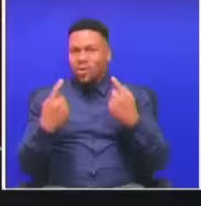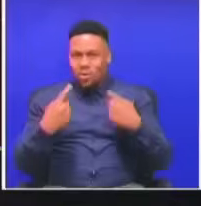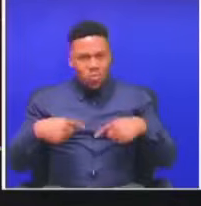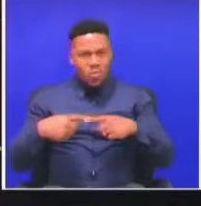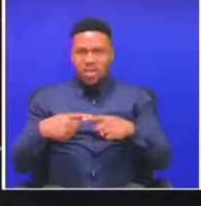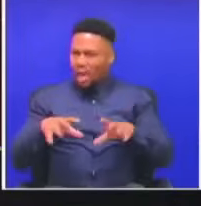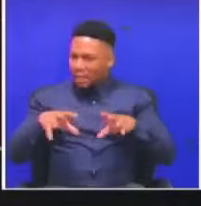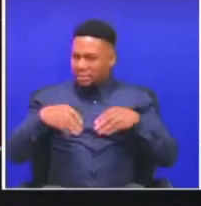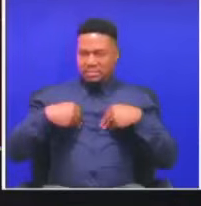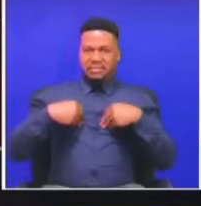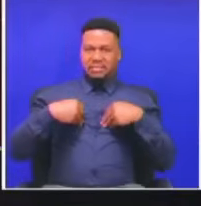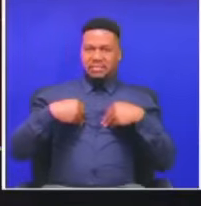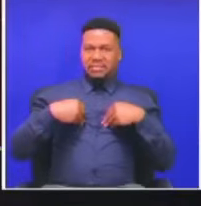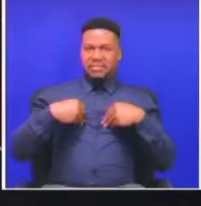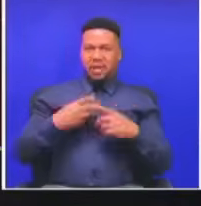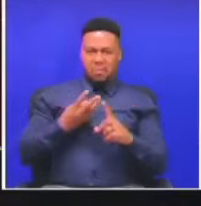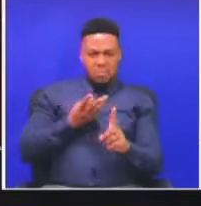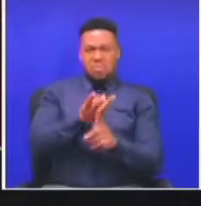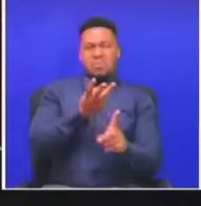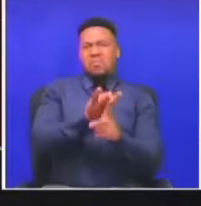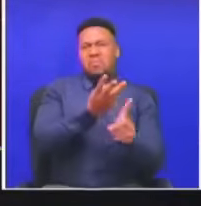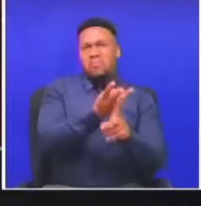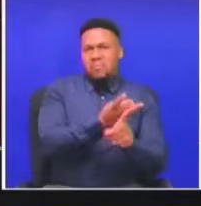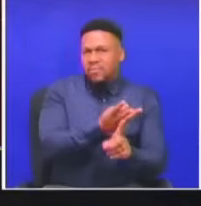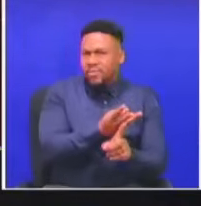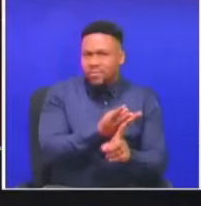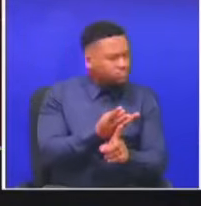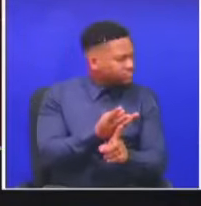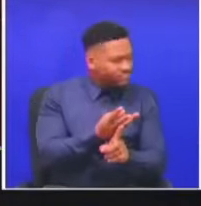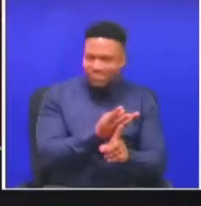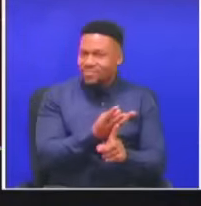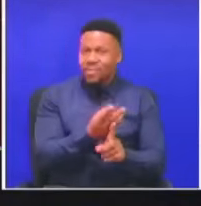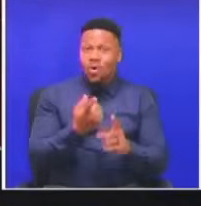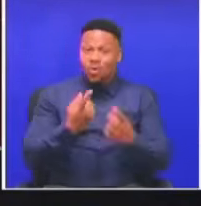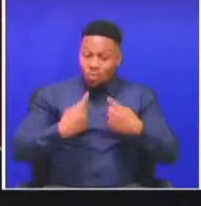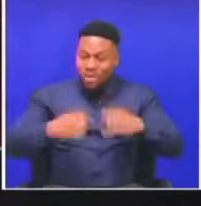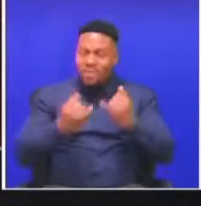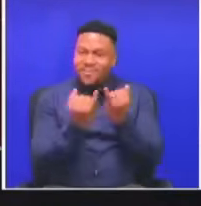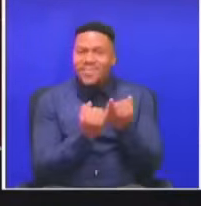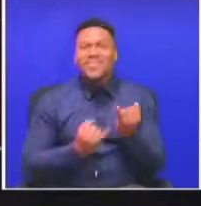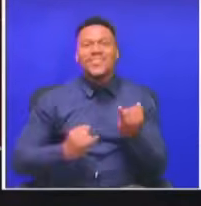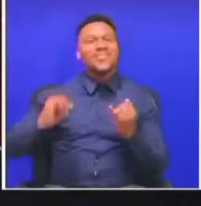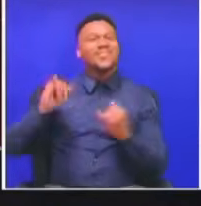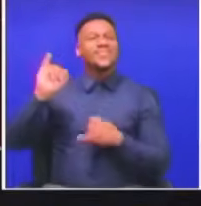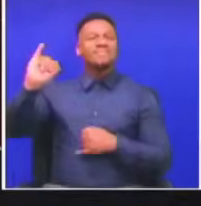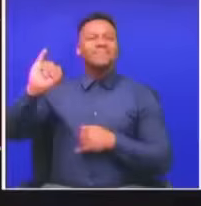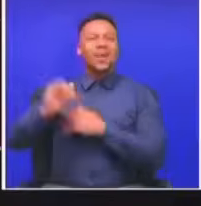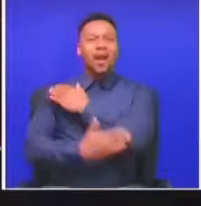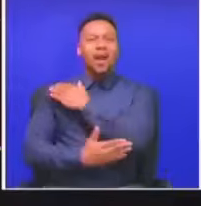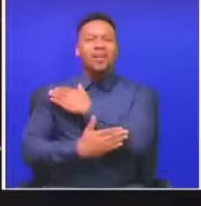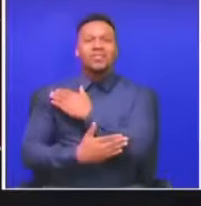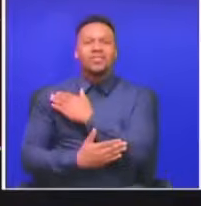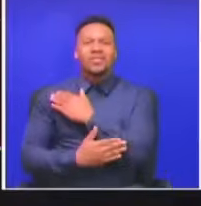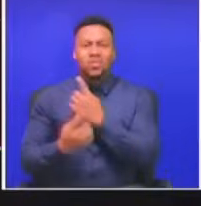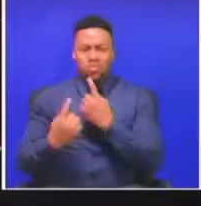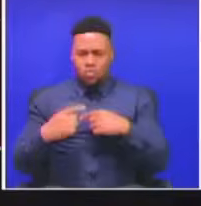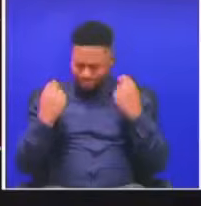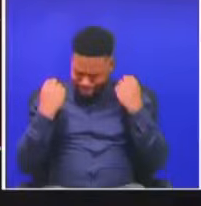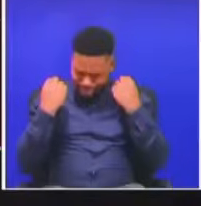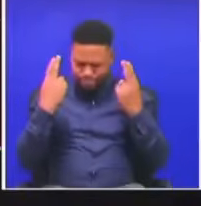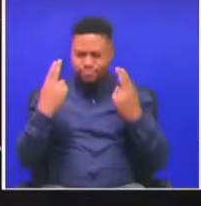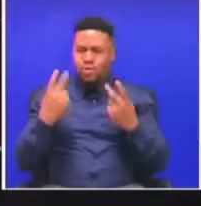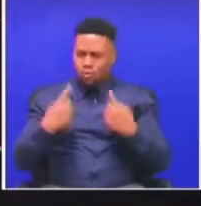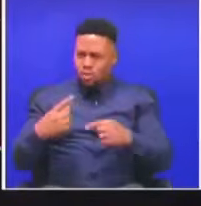bullied. We will stand as a sovereign country and negotiate and get the best deal for